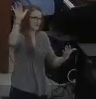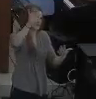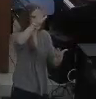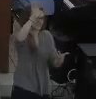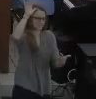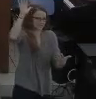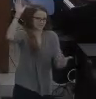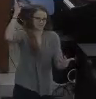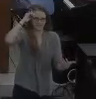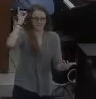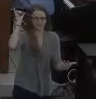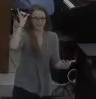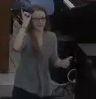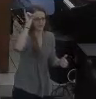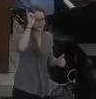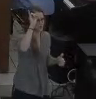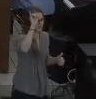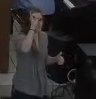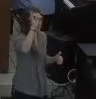glory